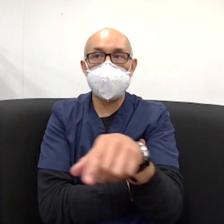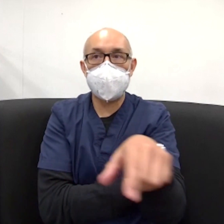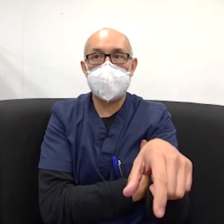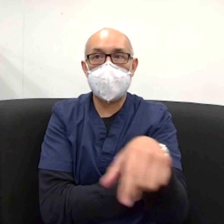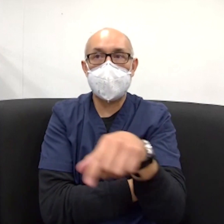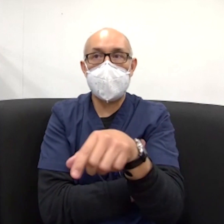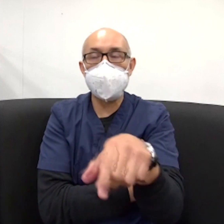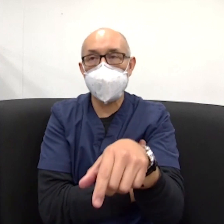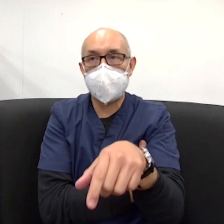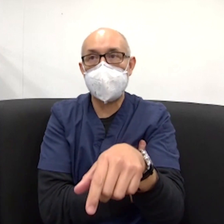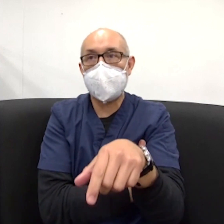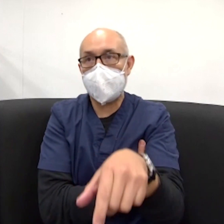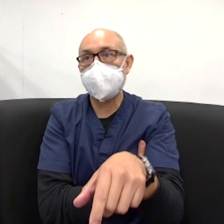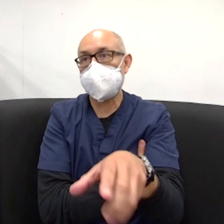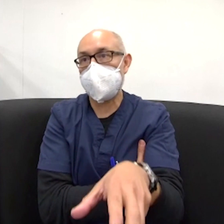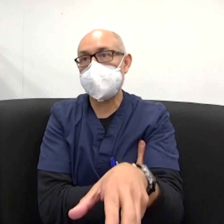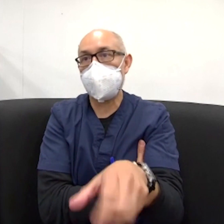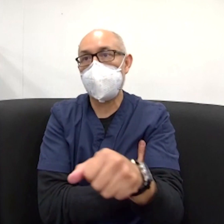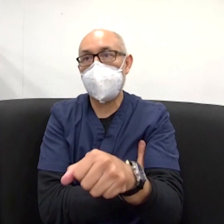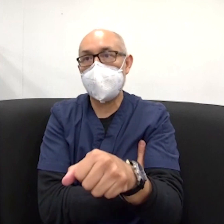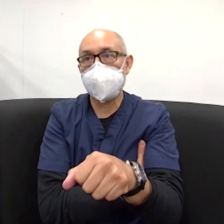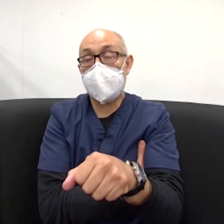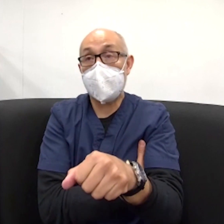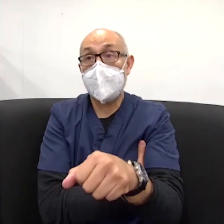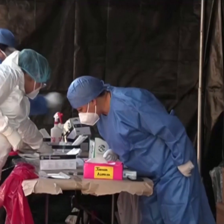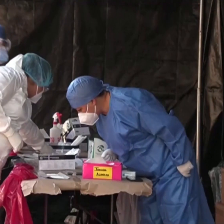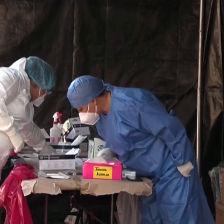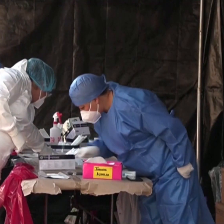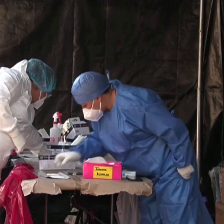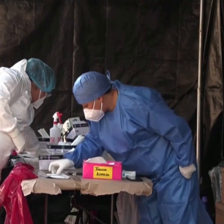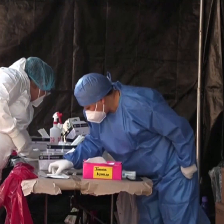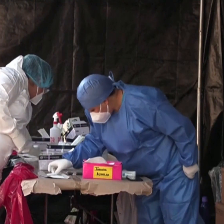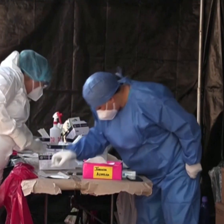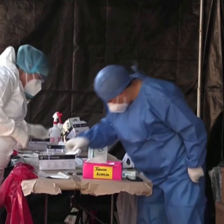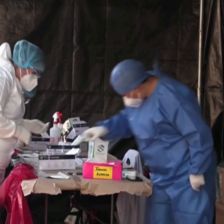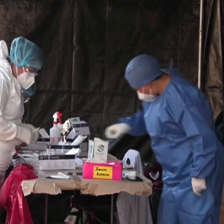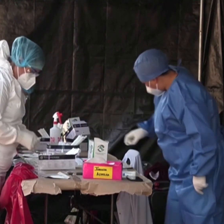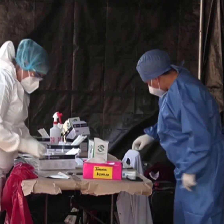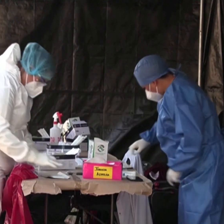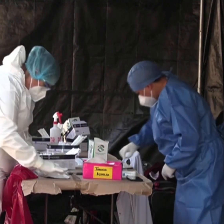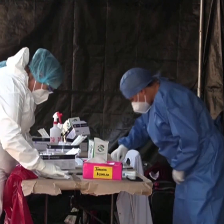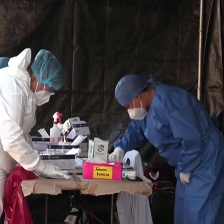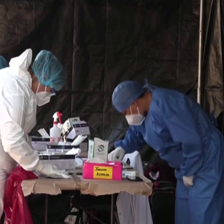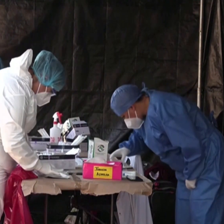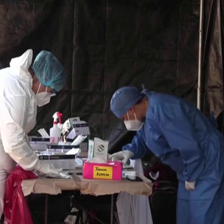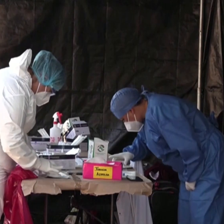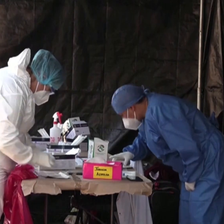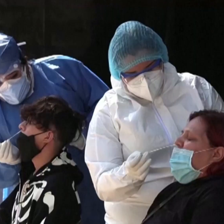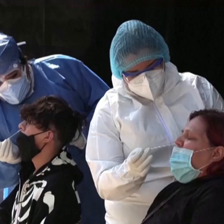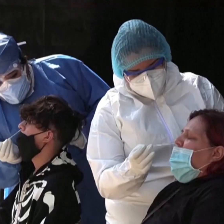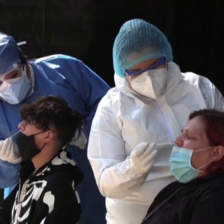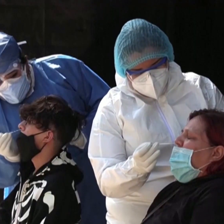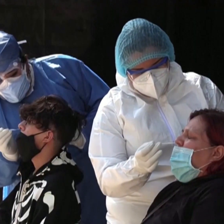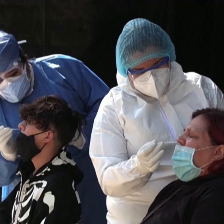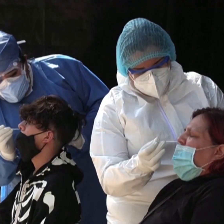of the possibility in this group that new strains come up. But for now, the country's running as normal, with no new